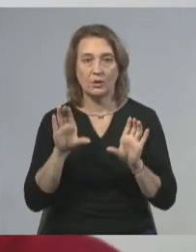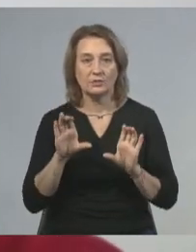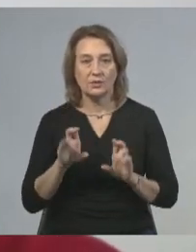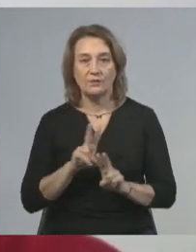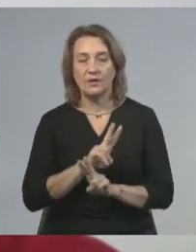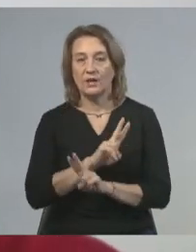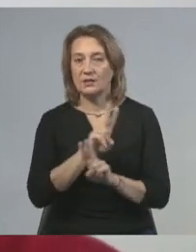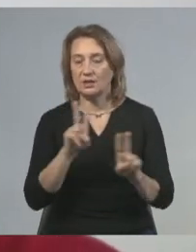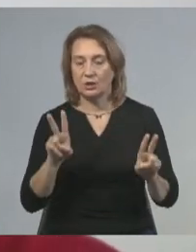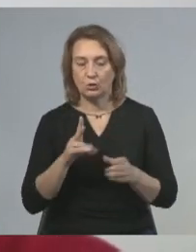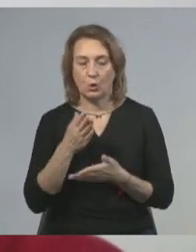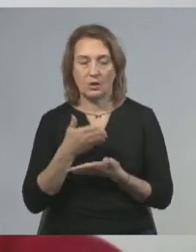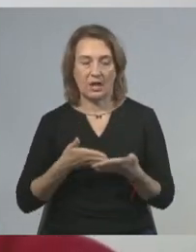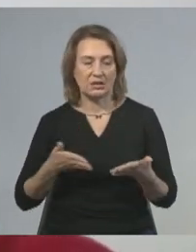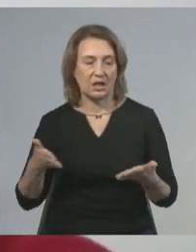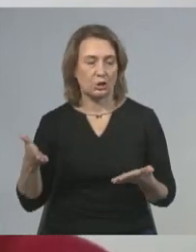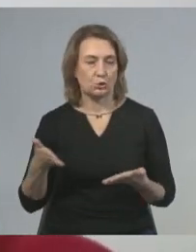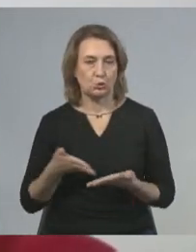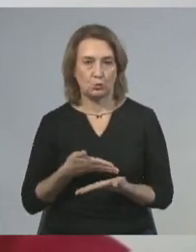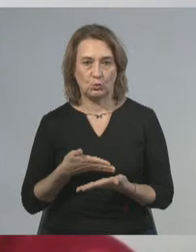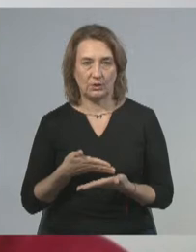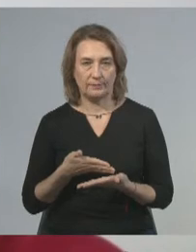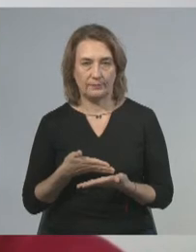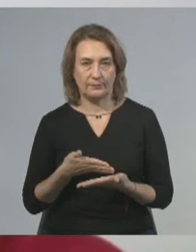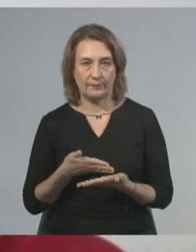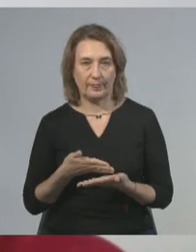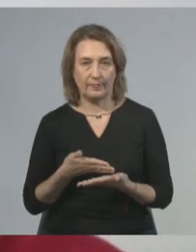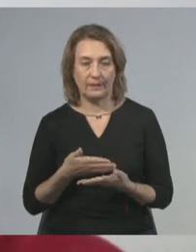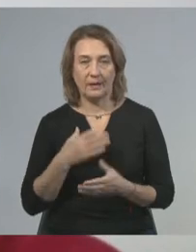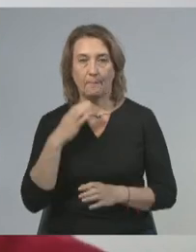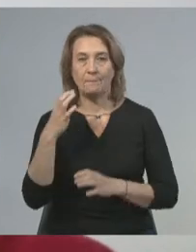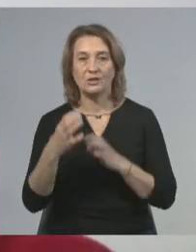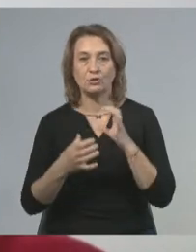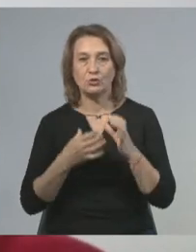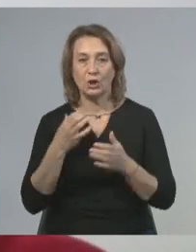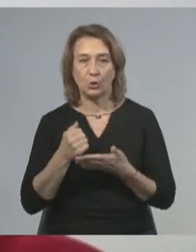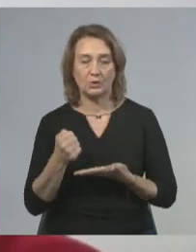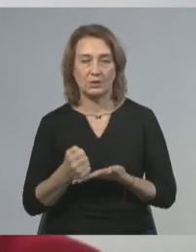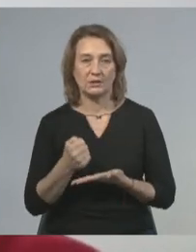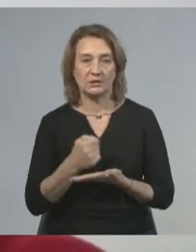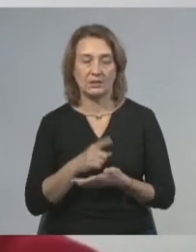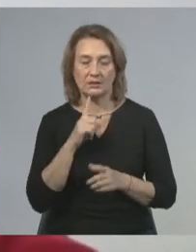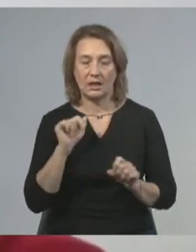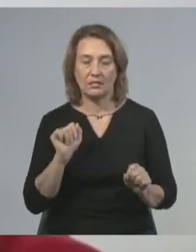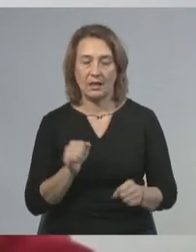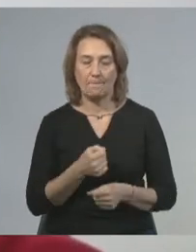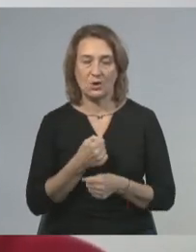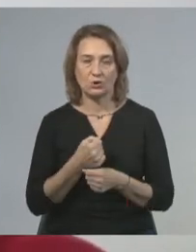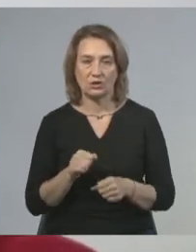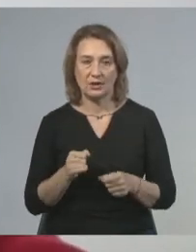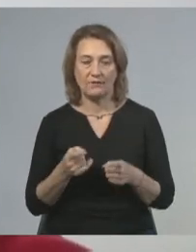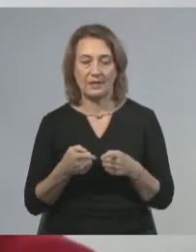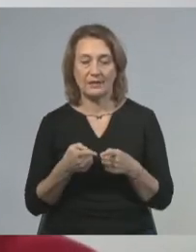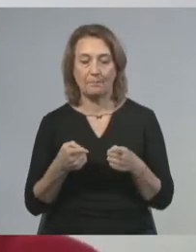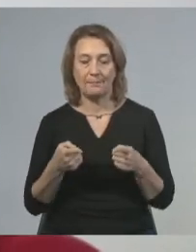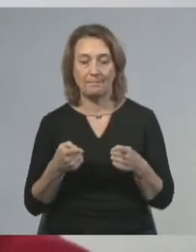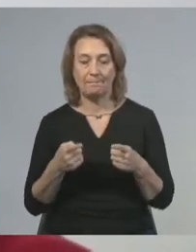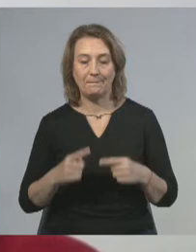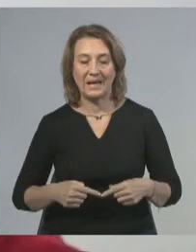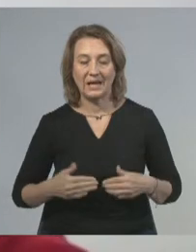elections according to the constitution and then according to the election code and international standards